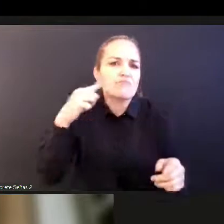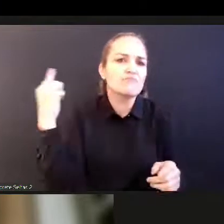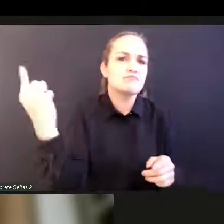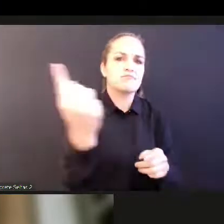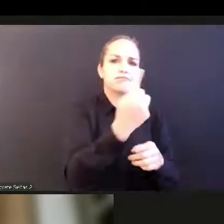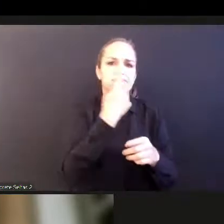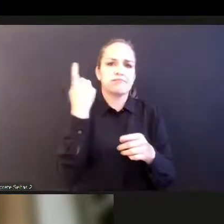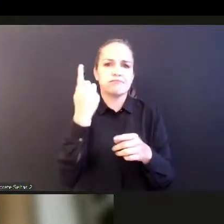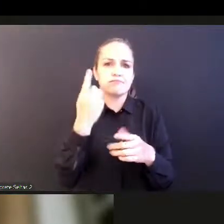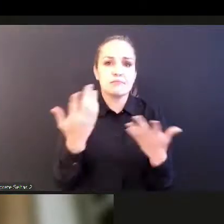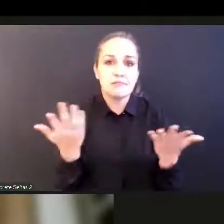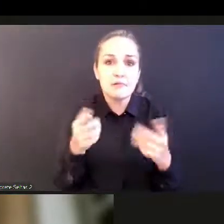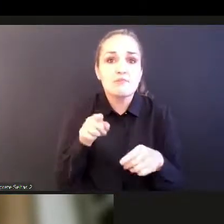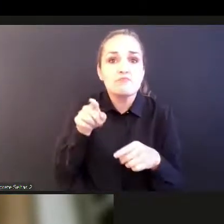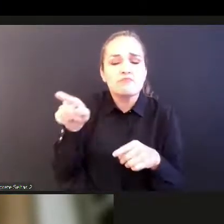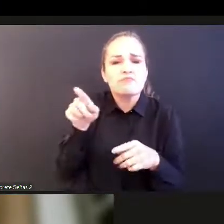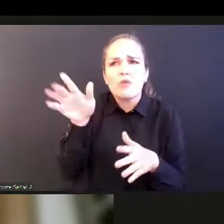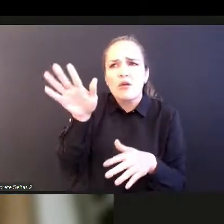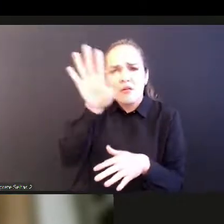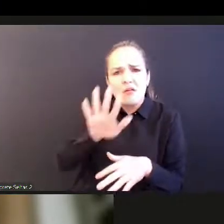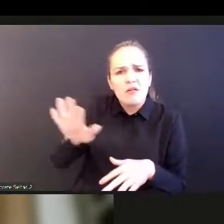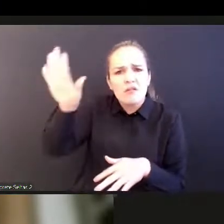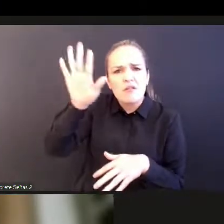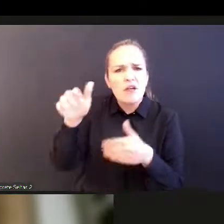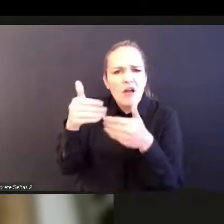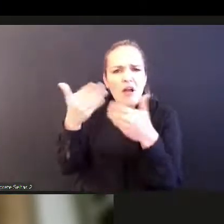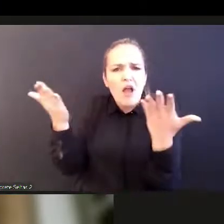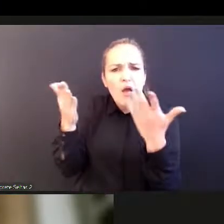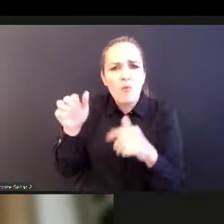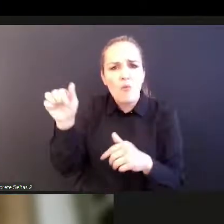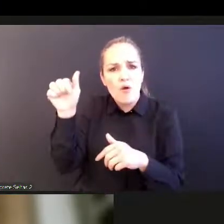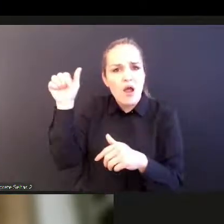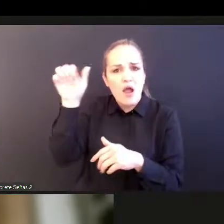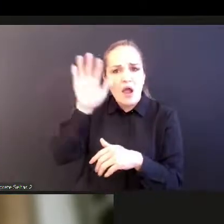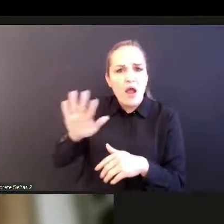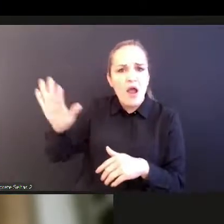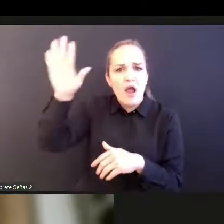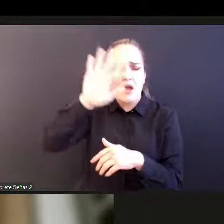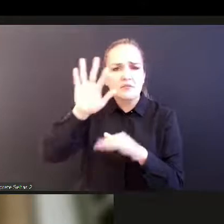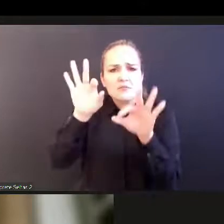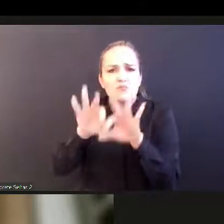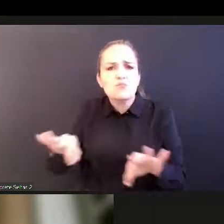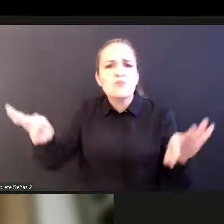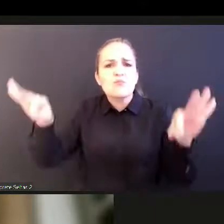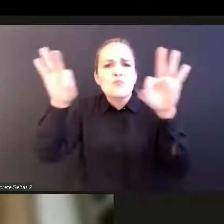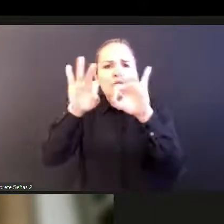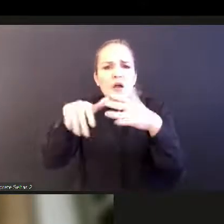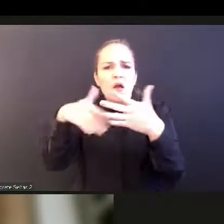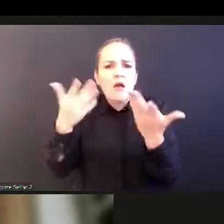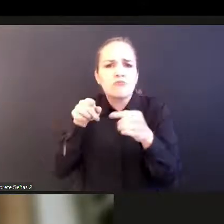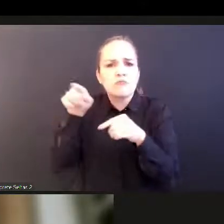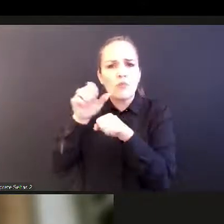are the key factors in developing the sector and what role governments have played in facilitating its growth?